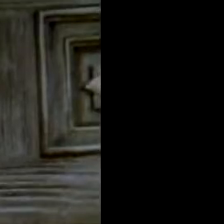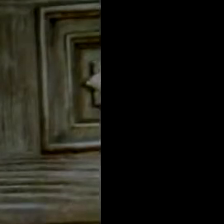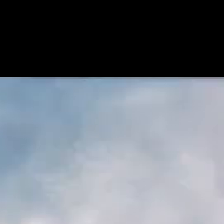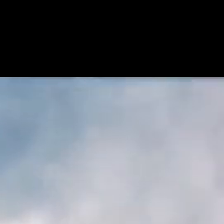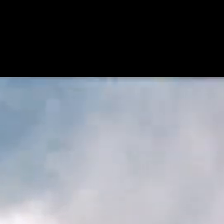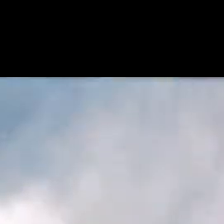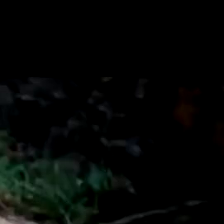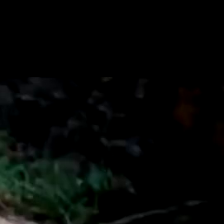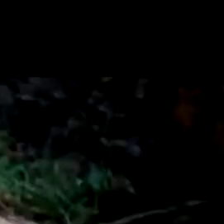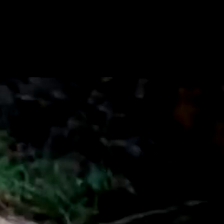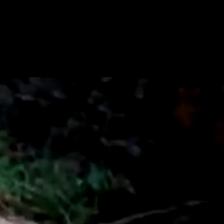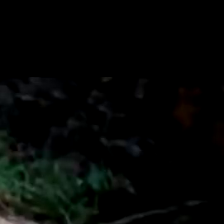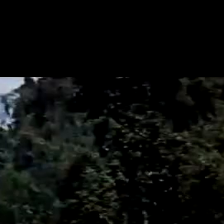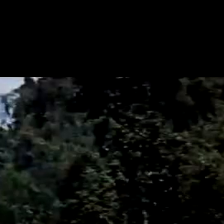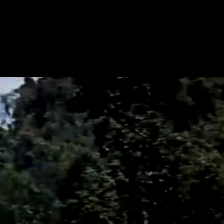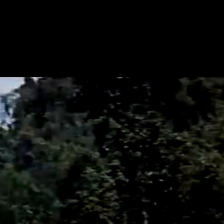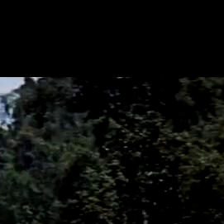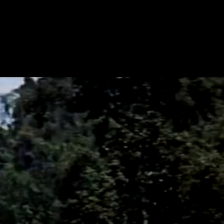little.